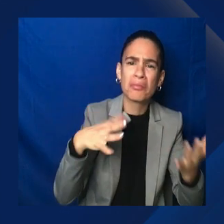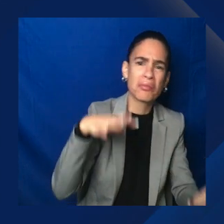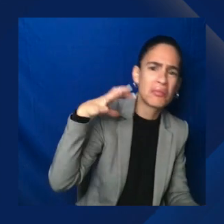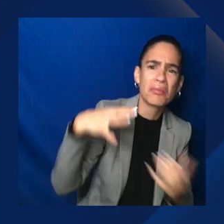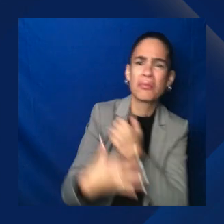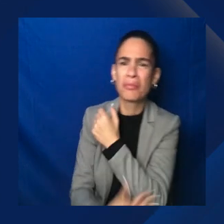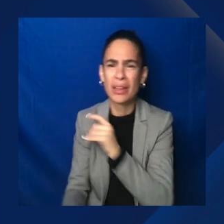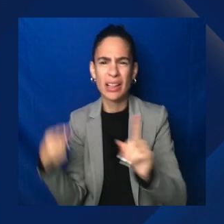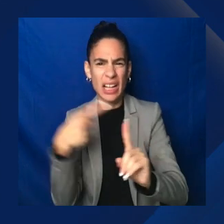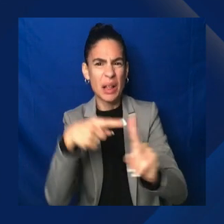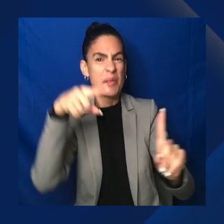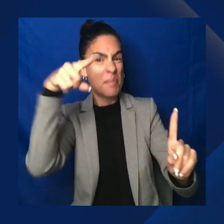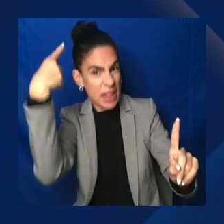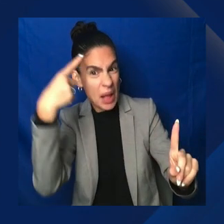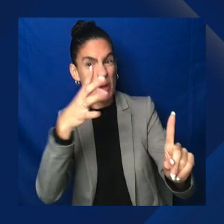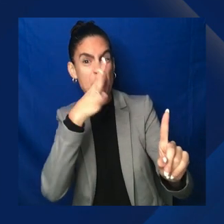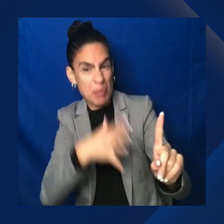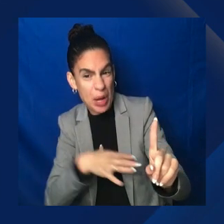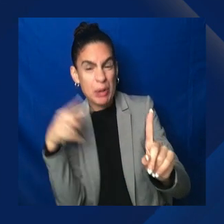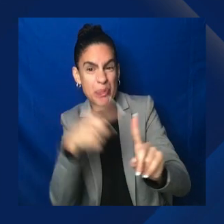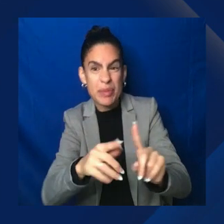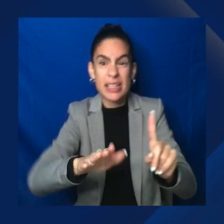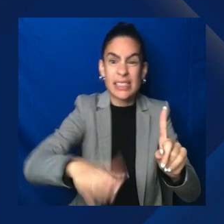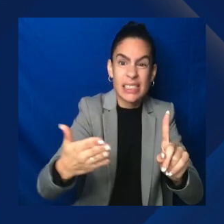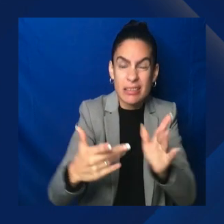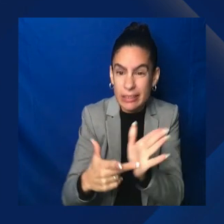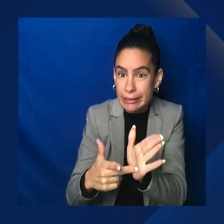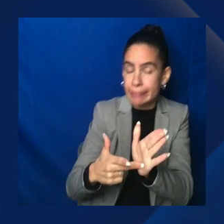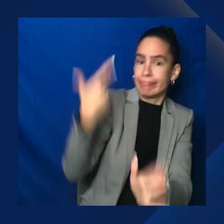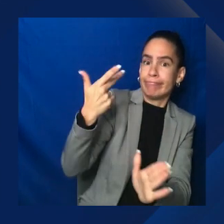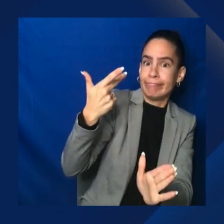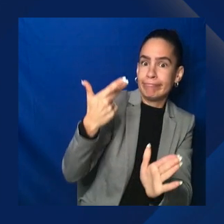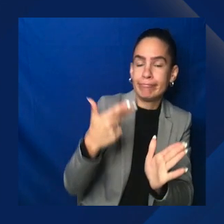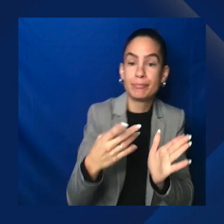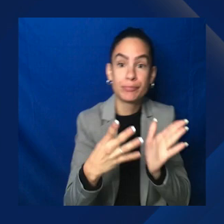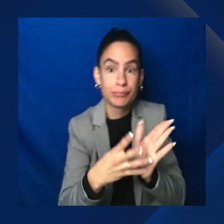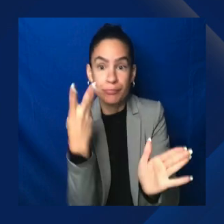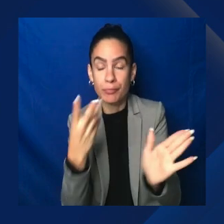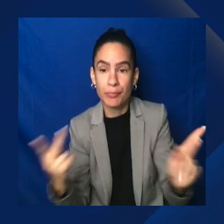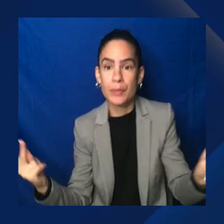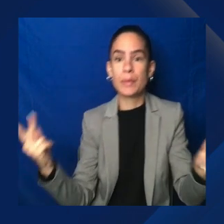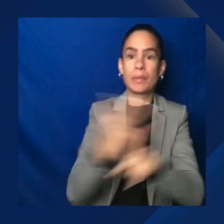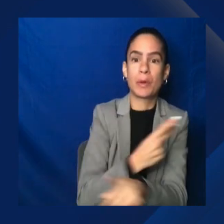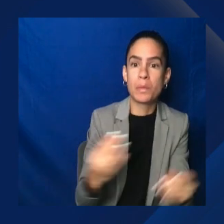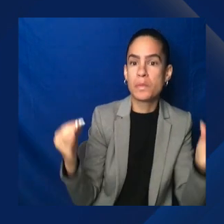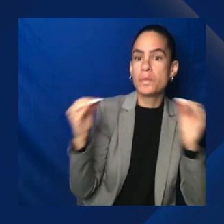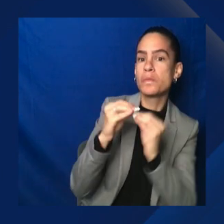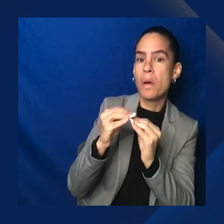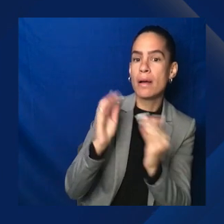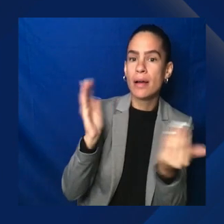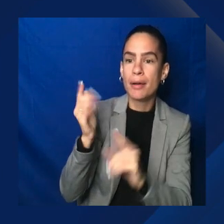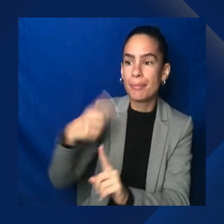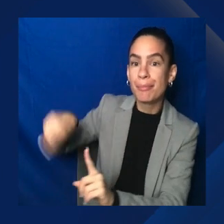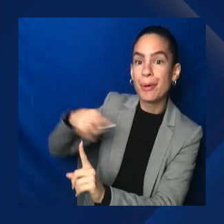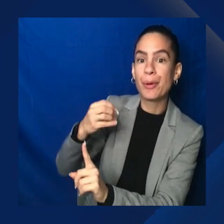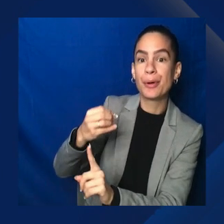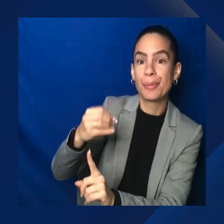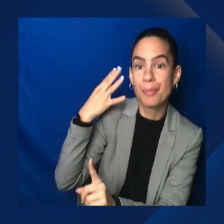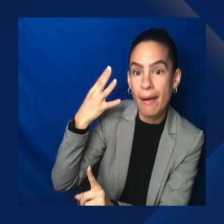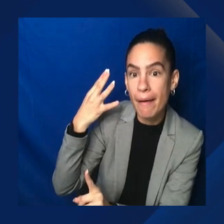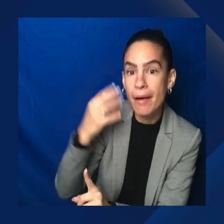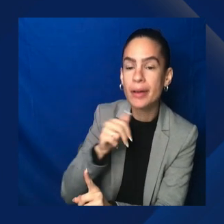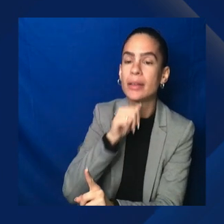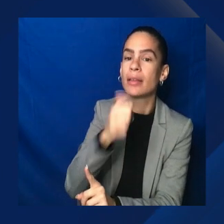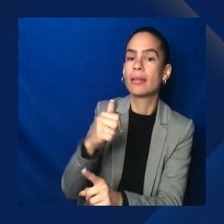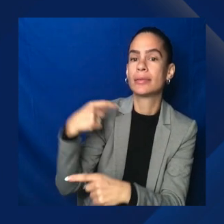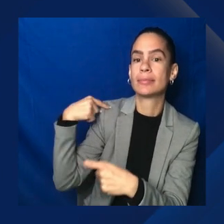at 3 to 4 times the rate of non-Hispanic white women. And research also suggests that the cumulative stress